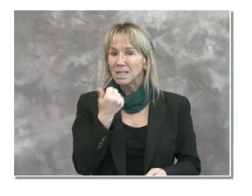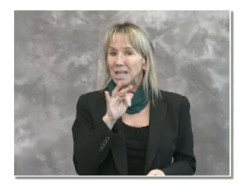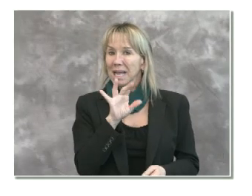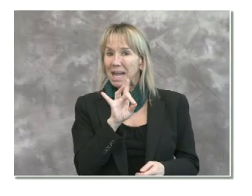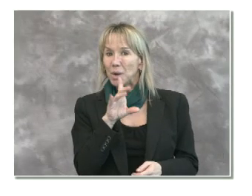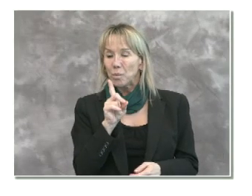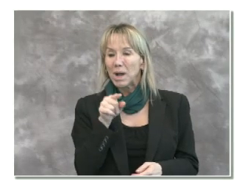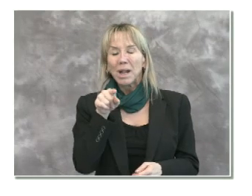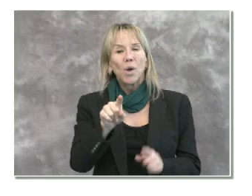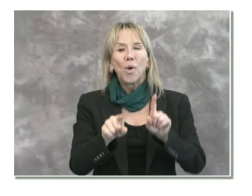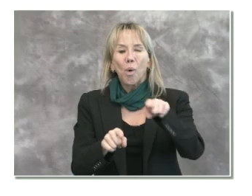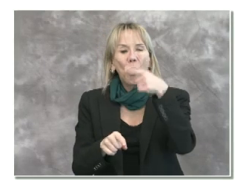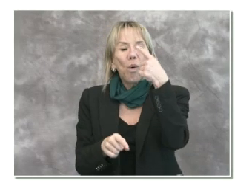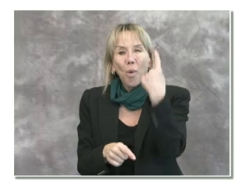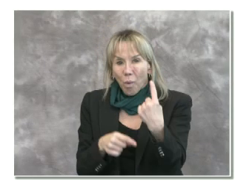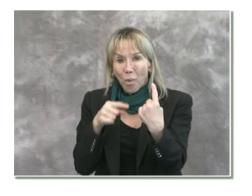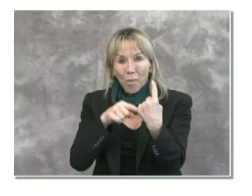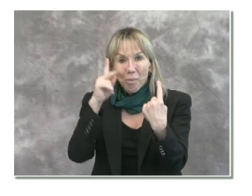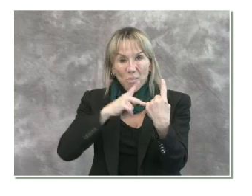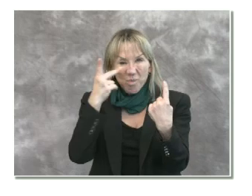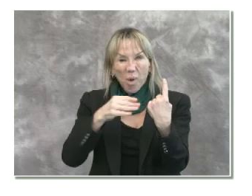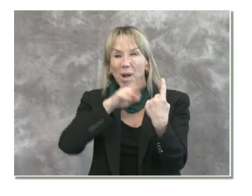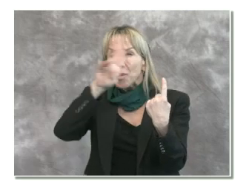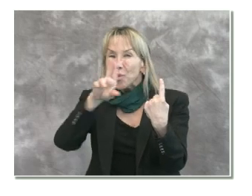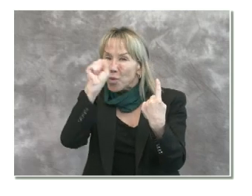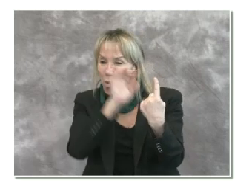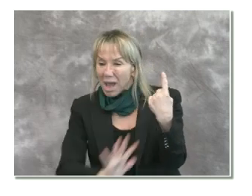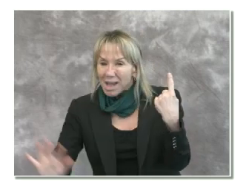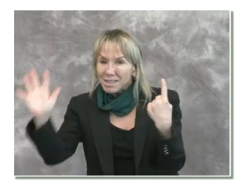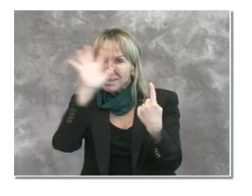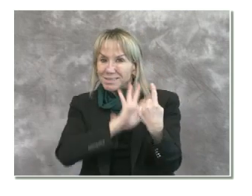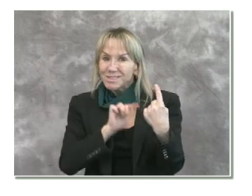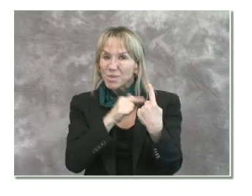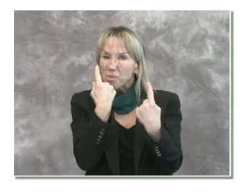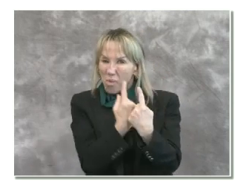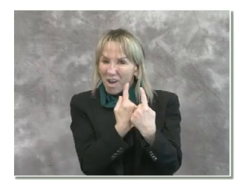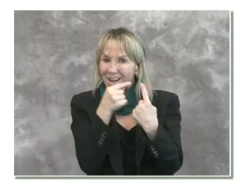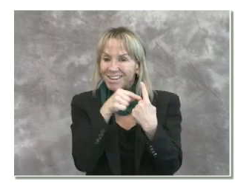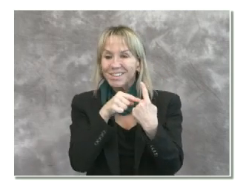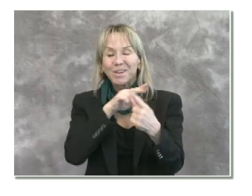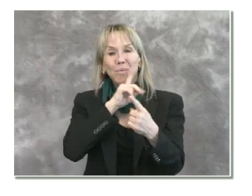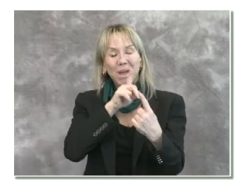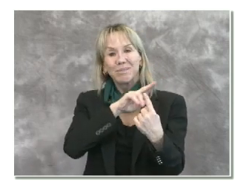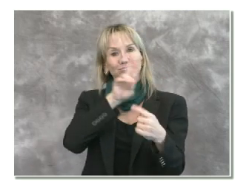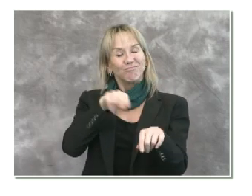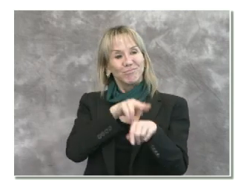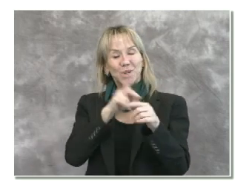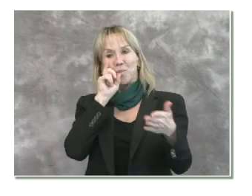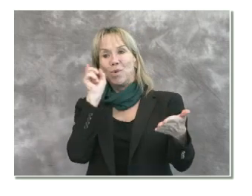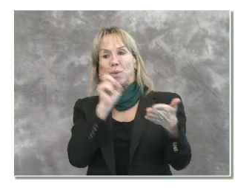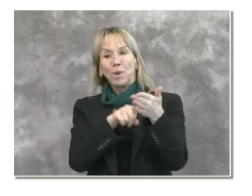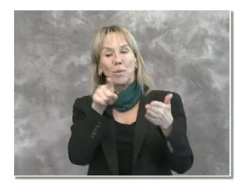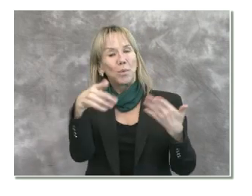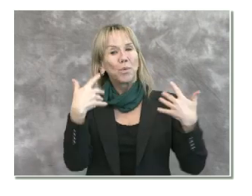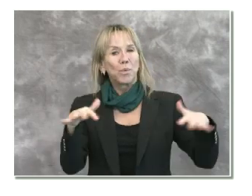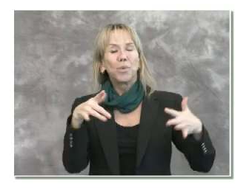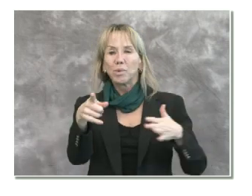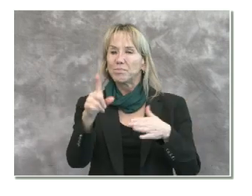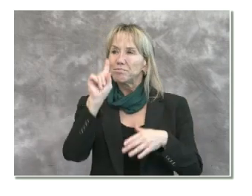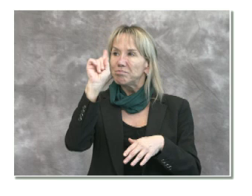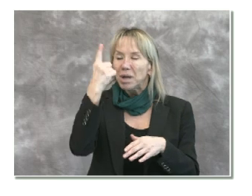Diego is the only program of its kind in the United States and is nationally recognized as the leader in serving